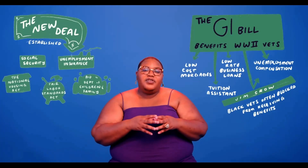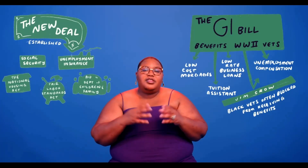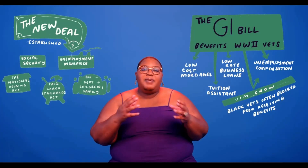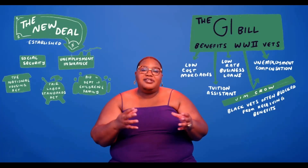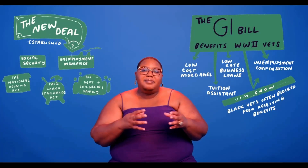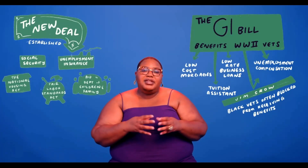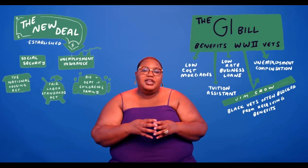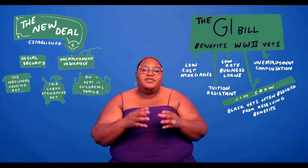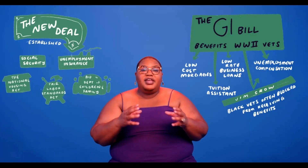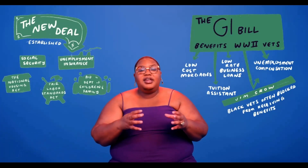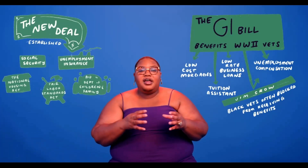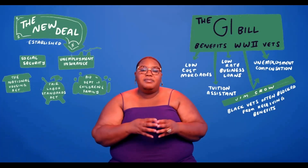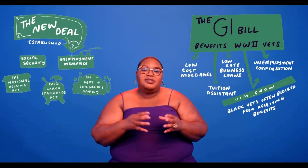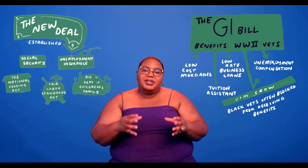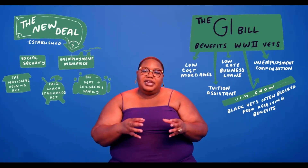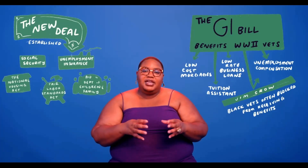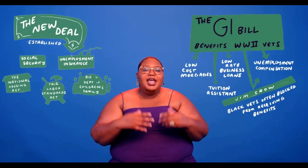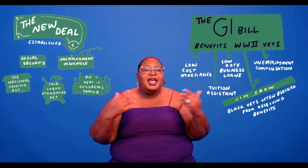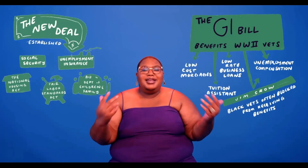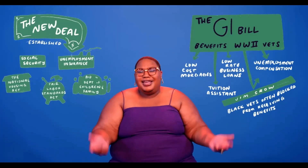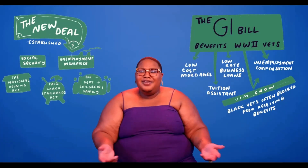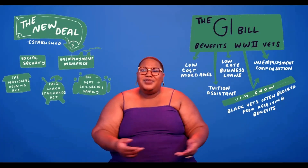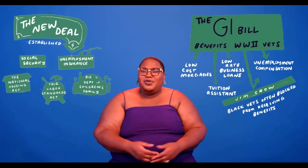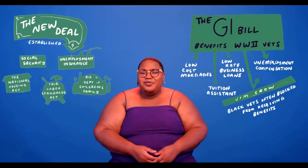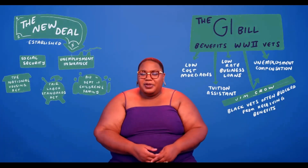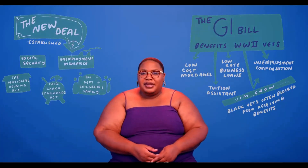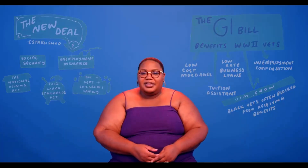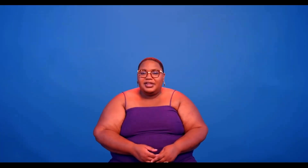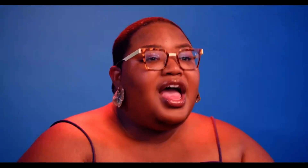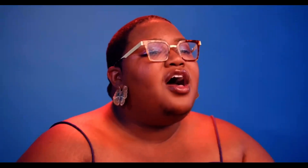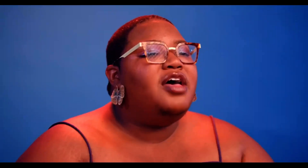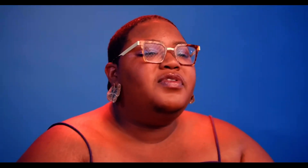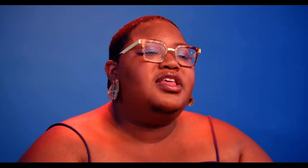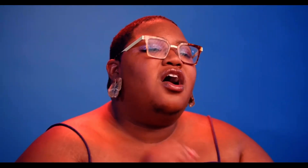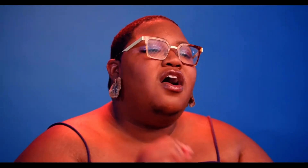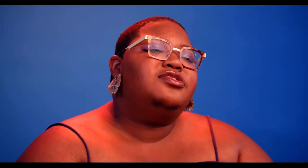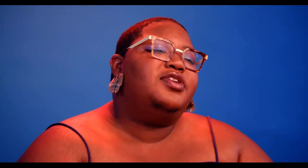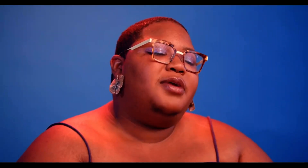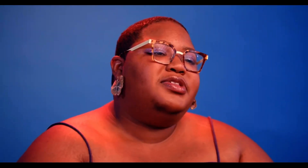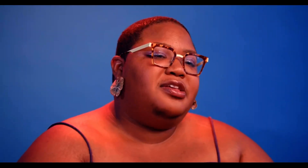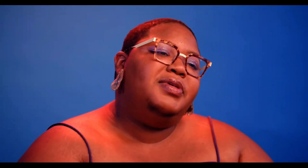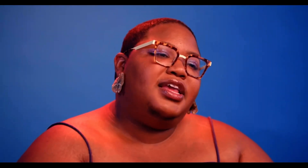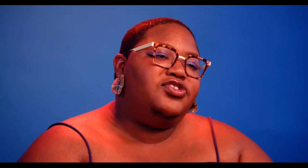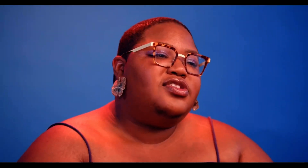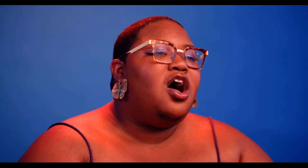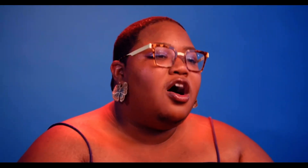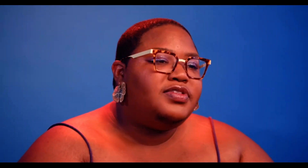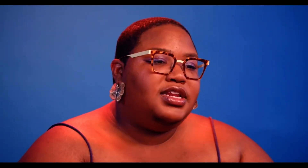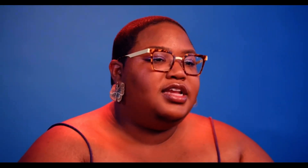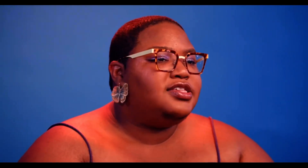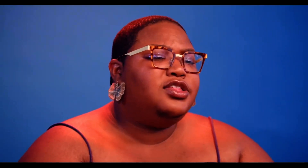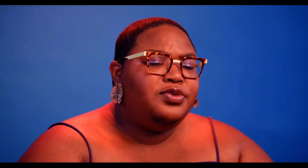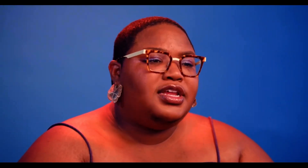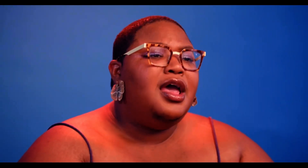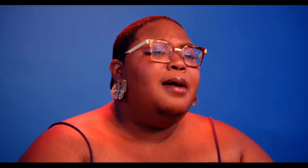these offered the possibility of income stability and even wealth building. However, they also came with stipulations that